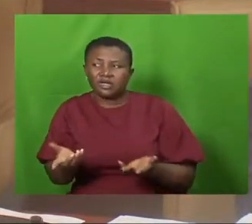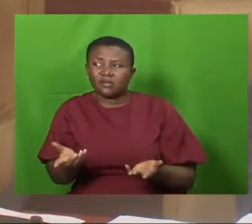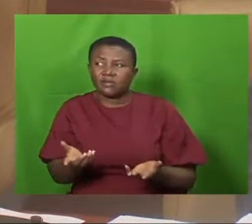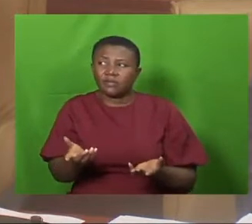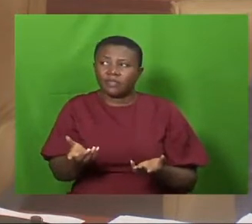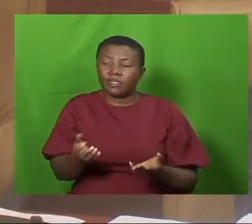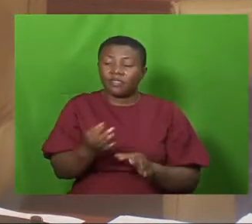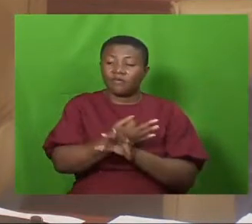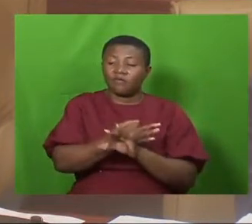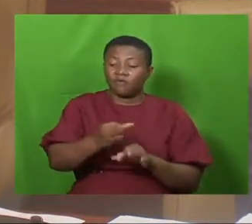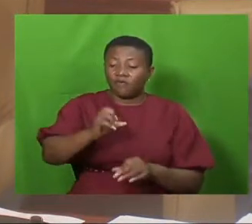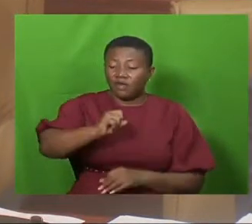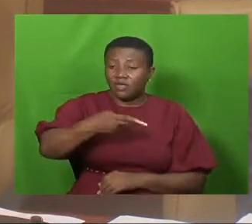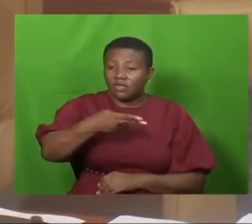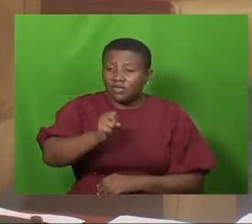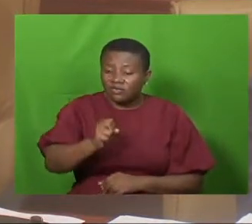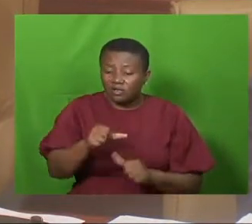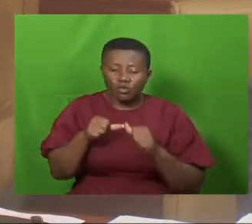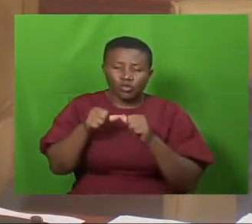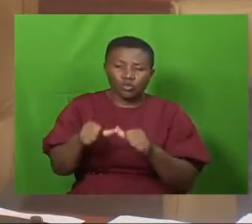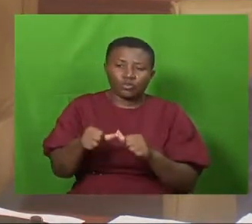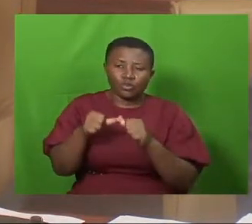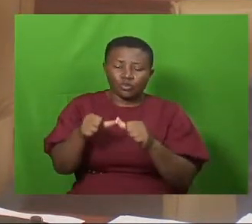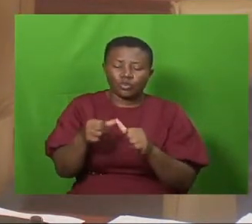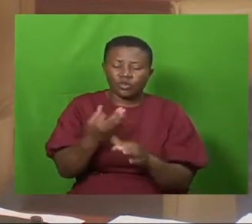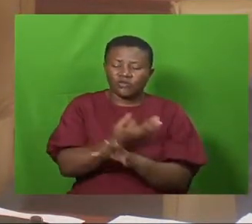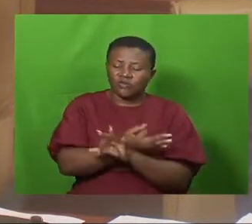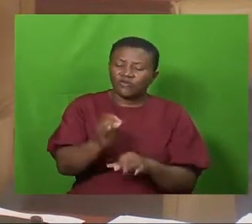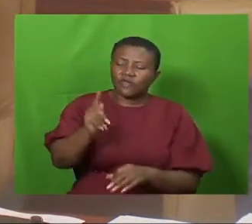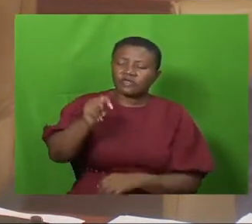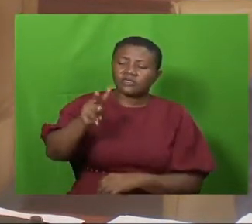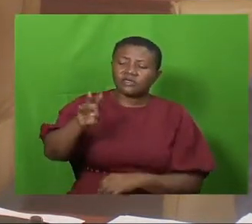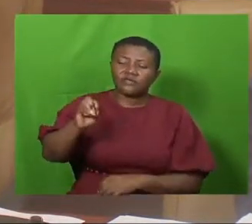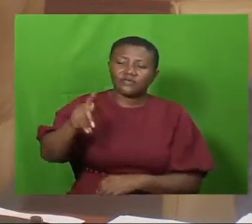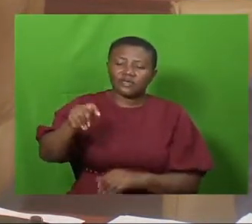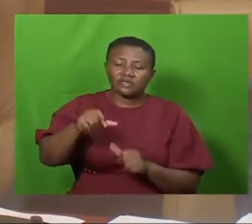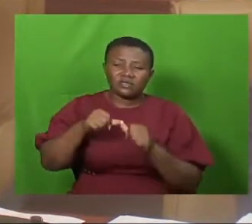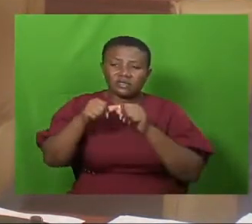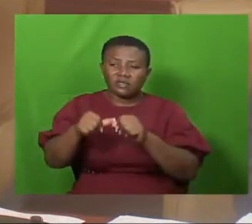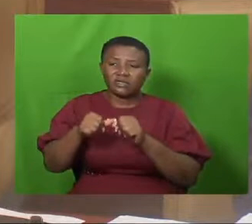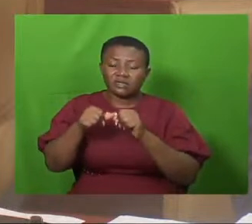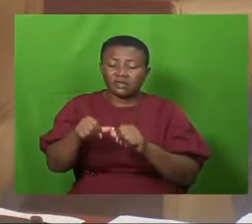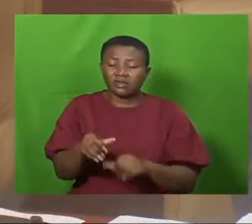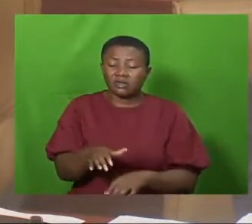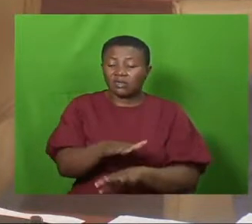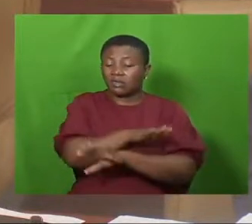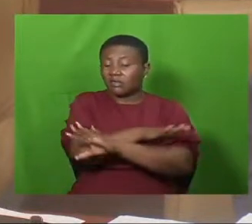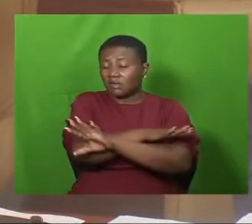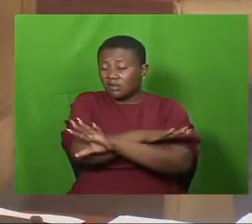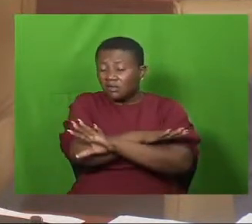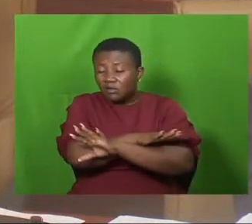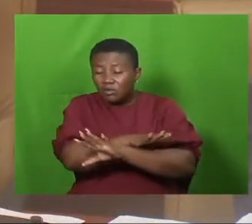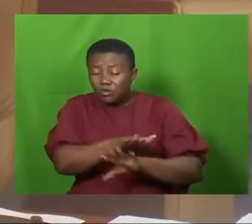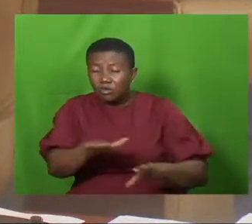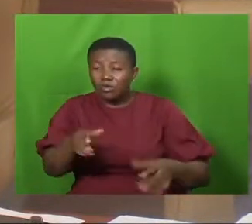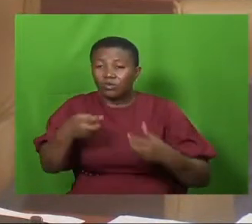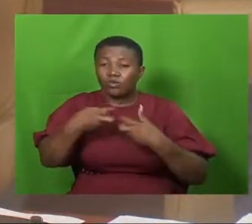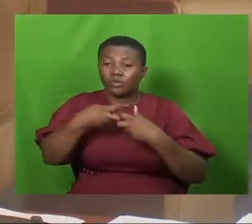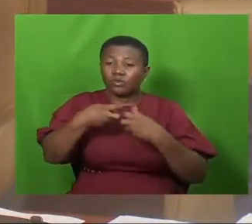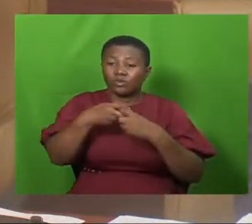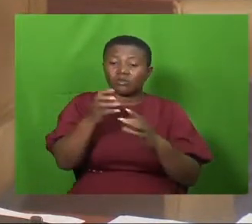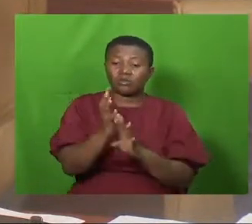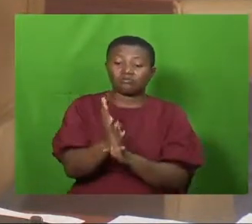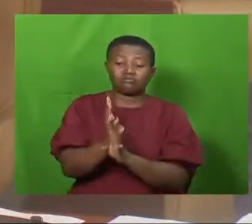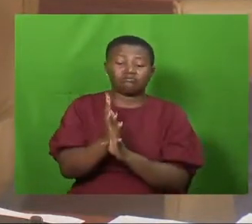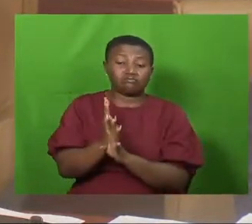free SHS is ongoing, free TVET is ongoing, there are no fuel queues. Even Nigeria